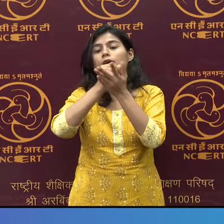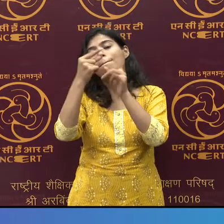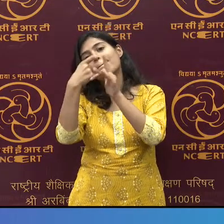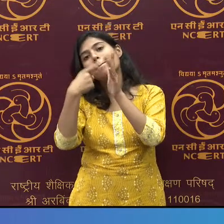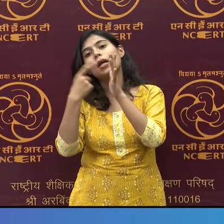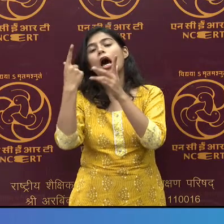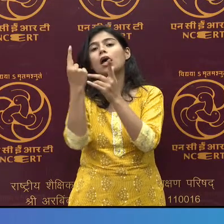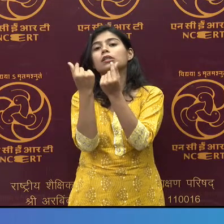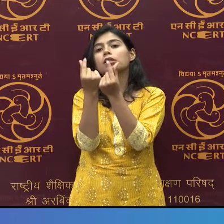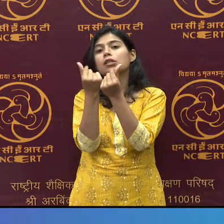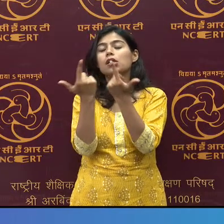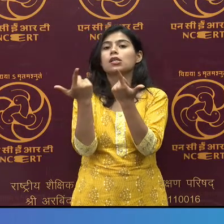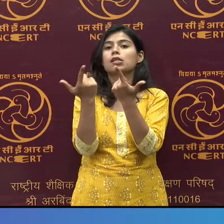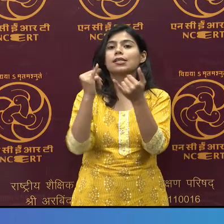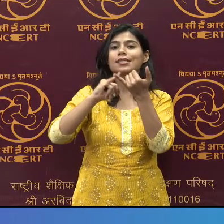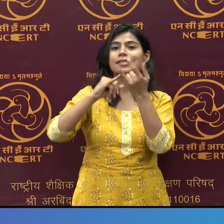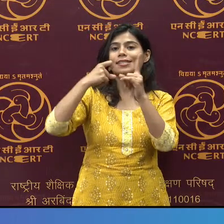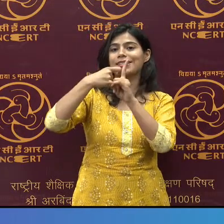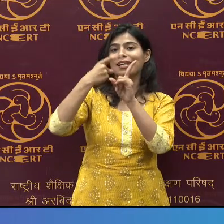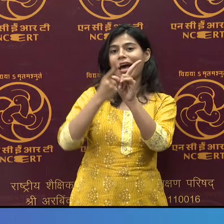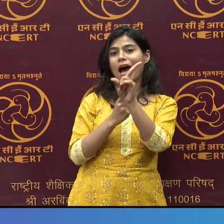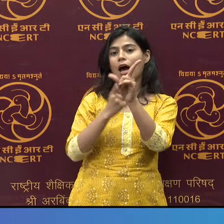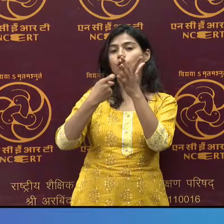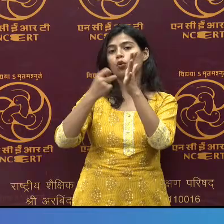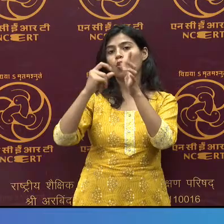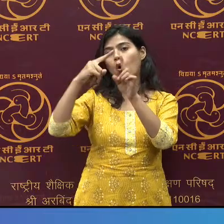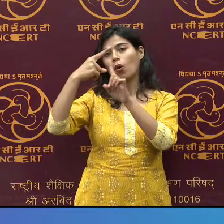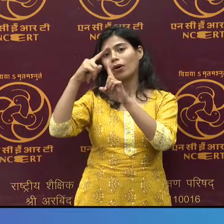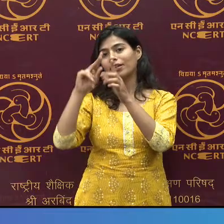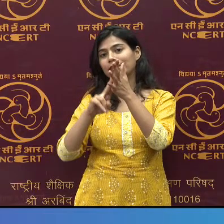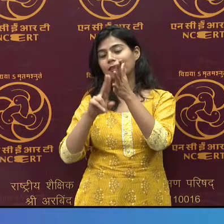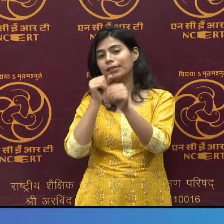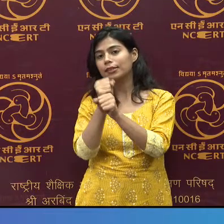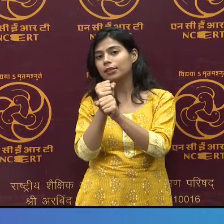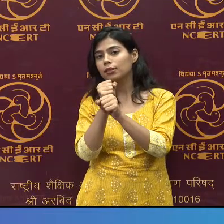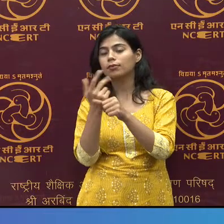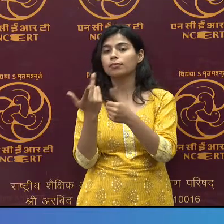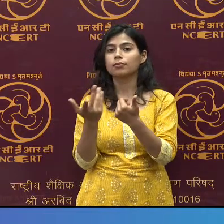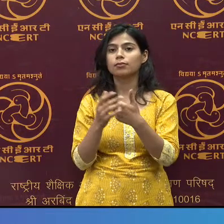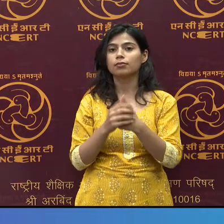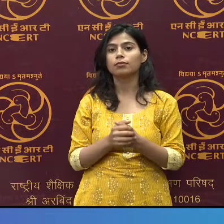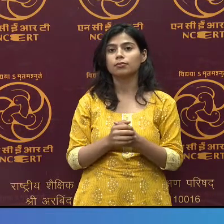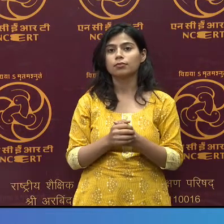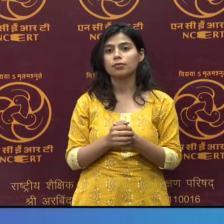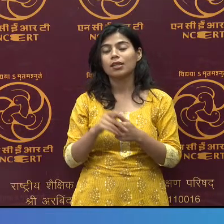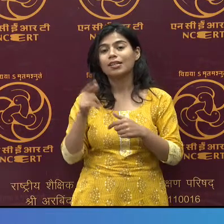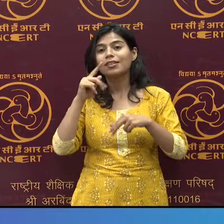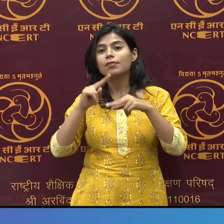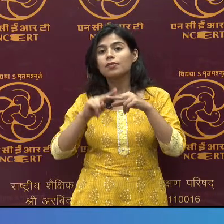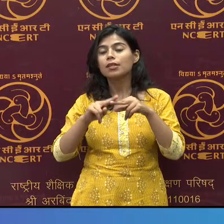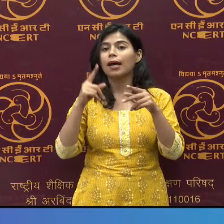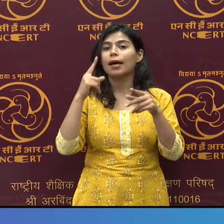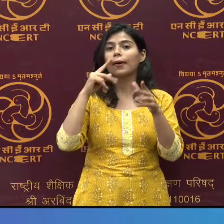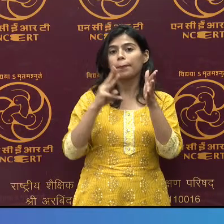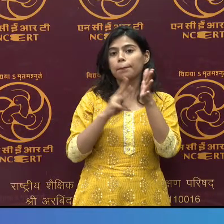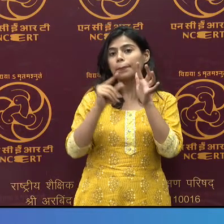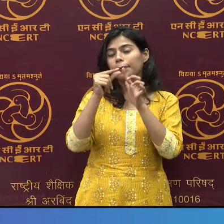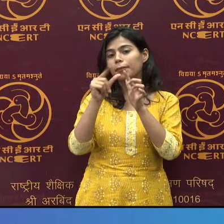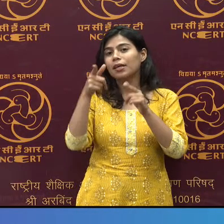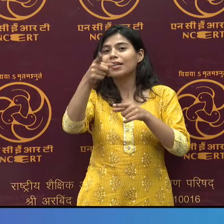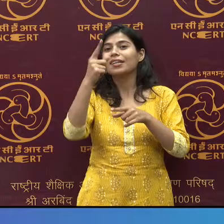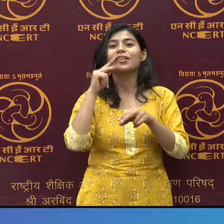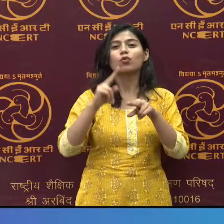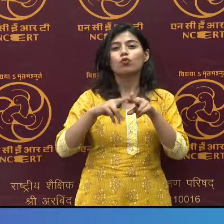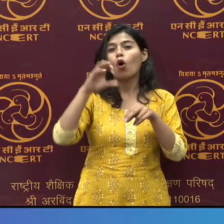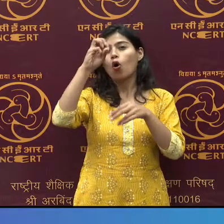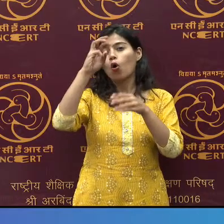commodities are skyrocketing, causing much hardship to the common man, especially inflation. If you are a commerce